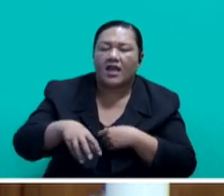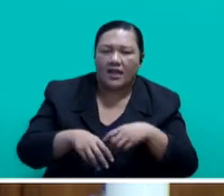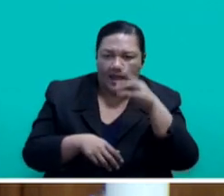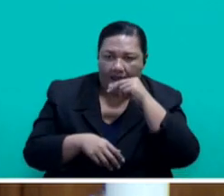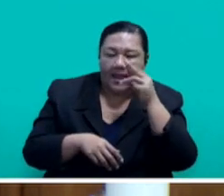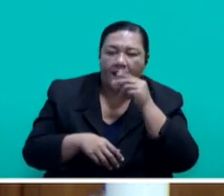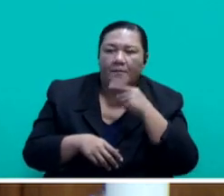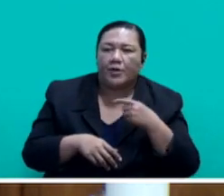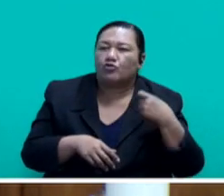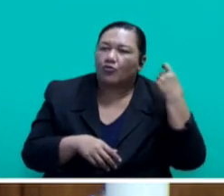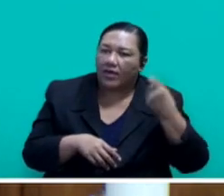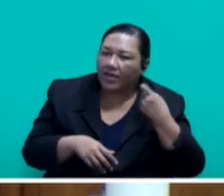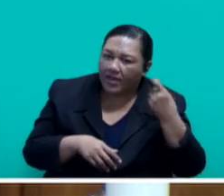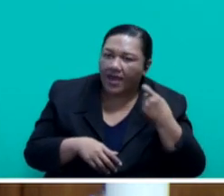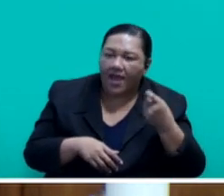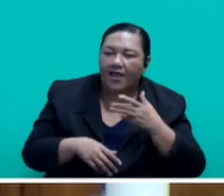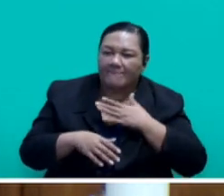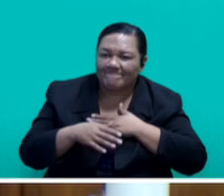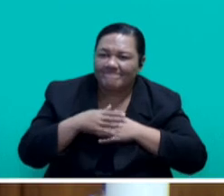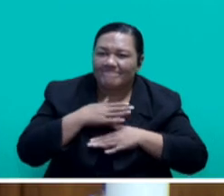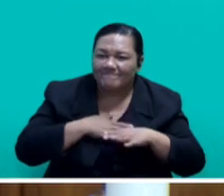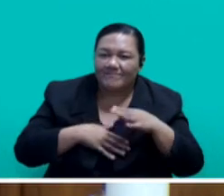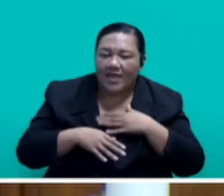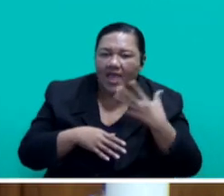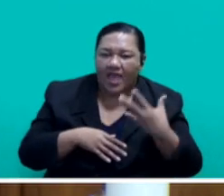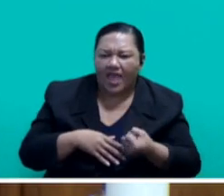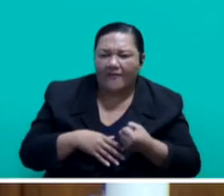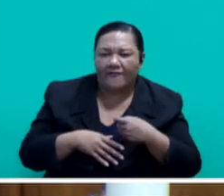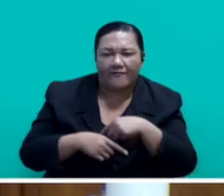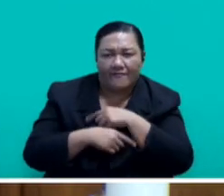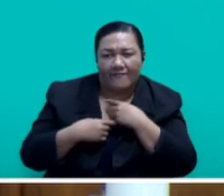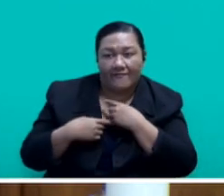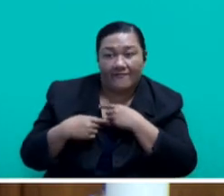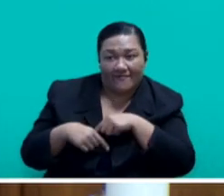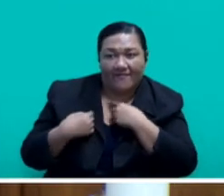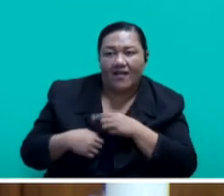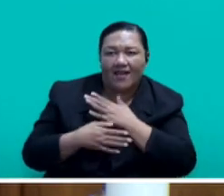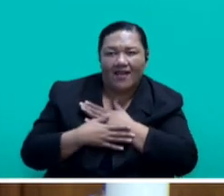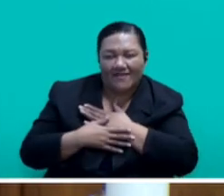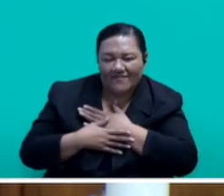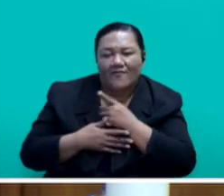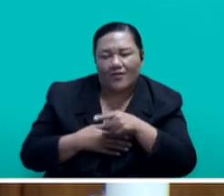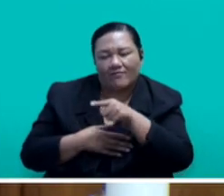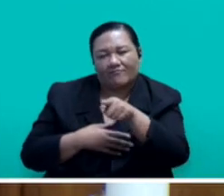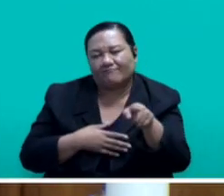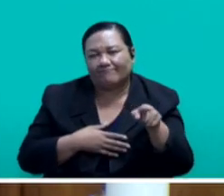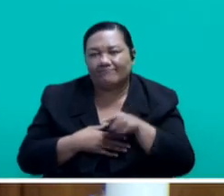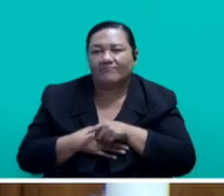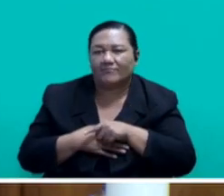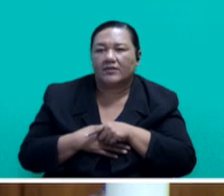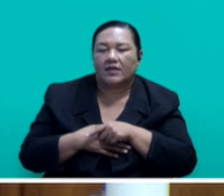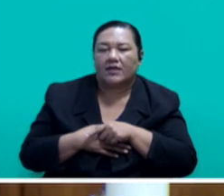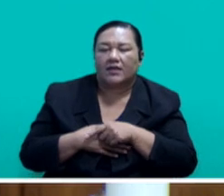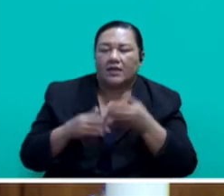care and compassion. This budget is undoubtedly the beginning of the greater good that lies ahead. Mr.